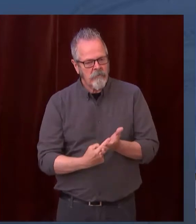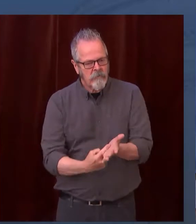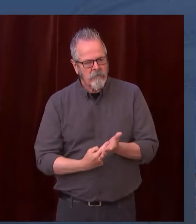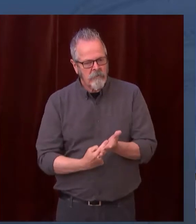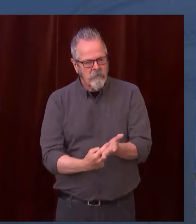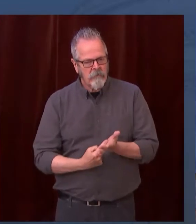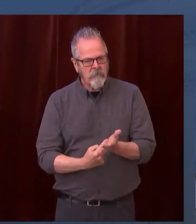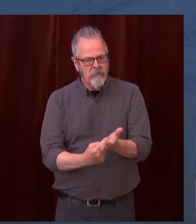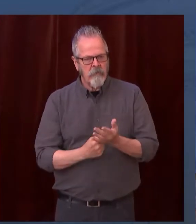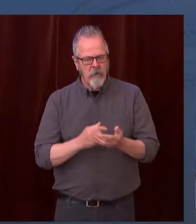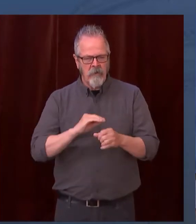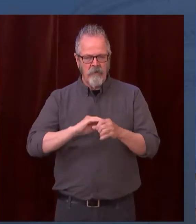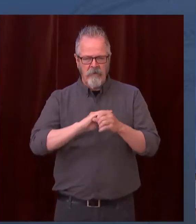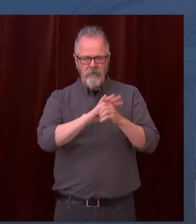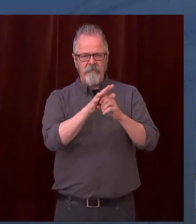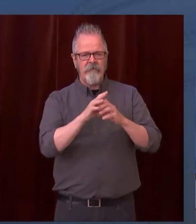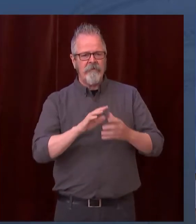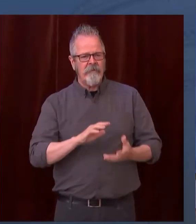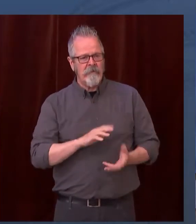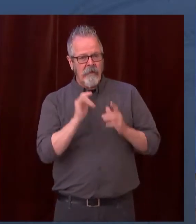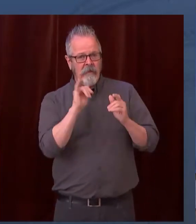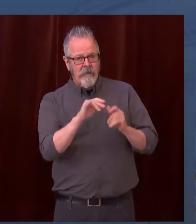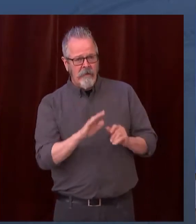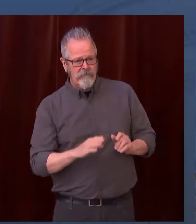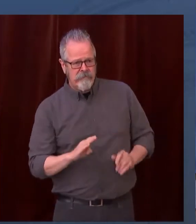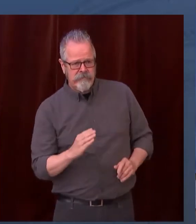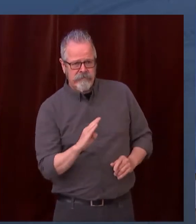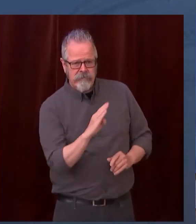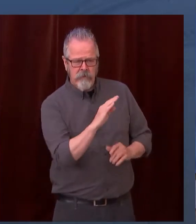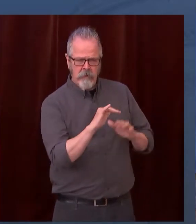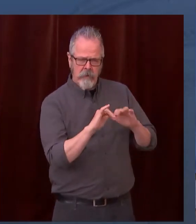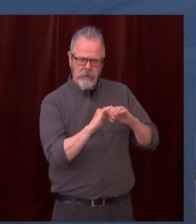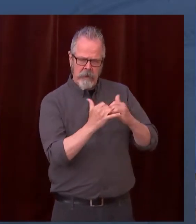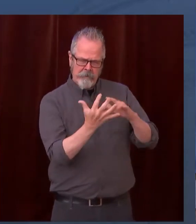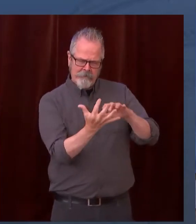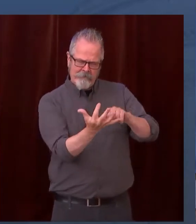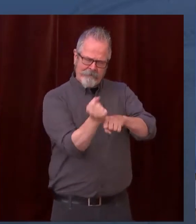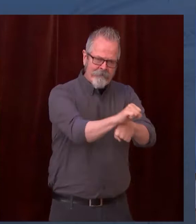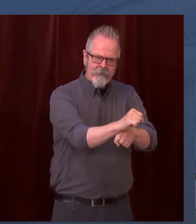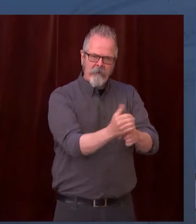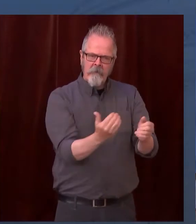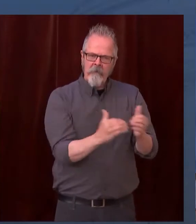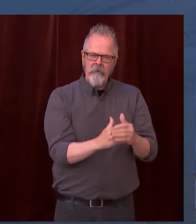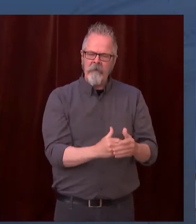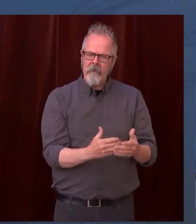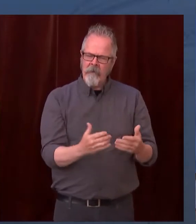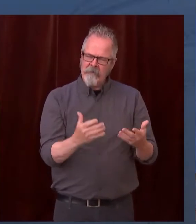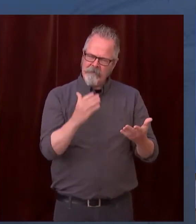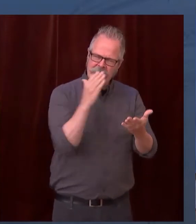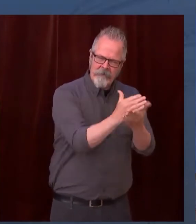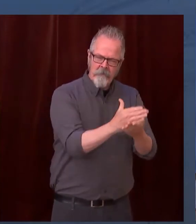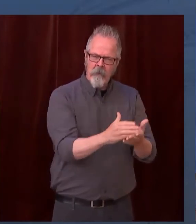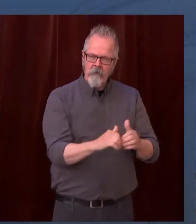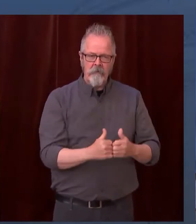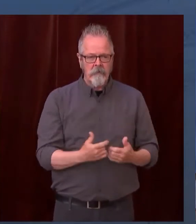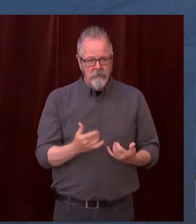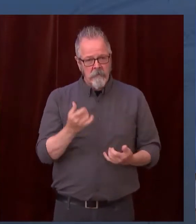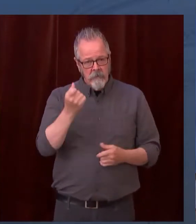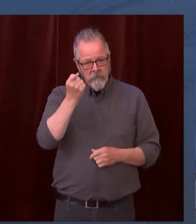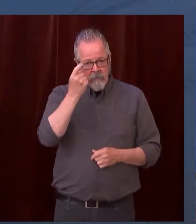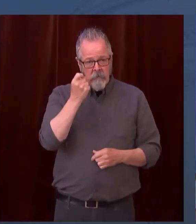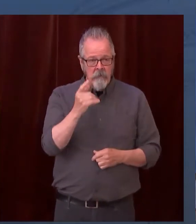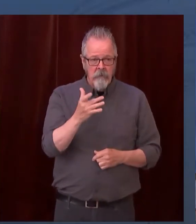we have a very effective, inexpensive, and essentially universally available